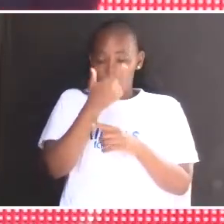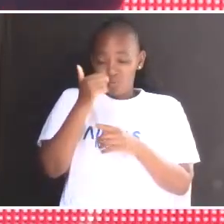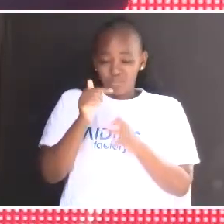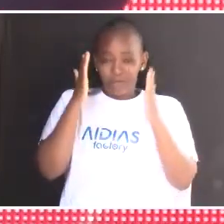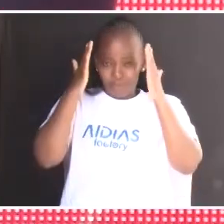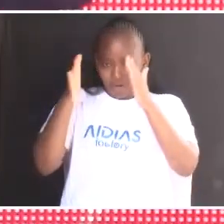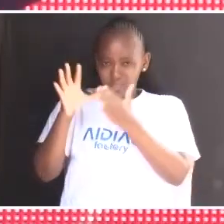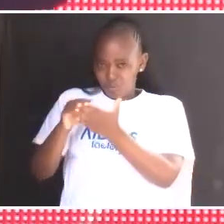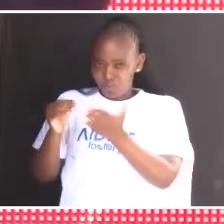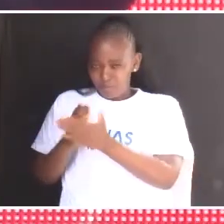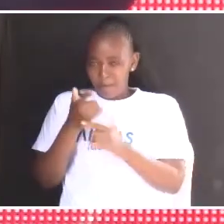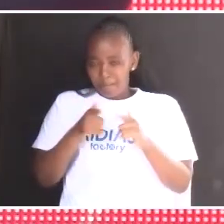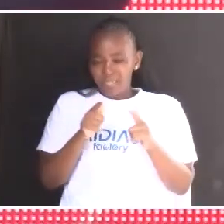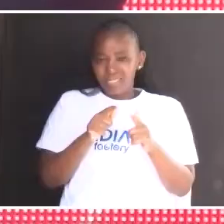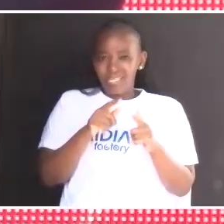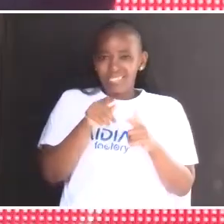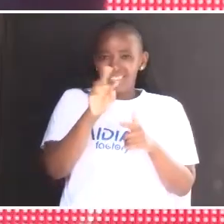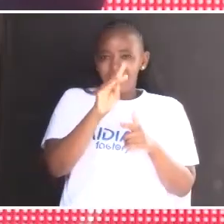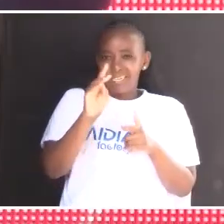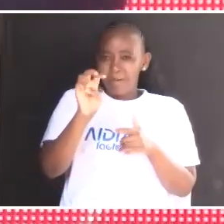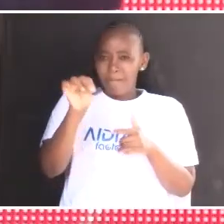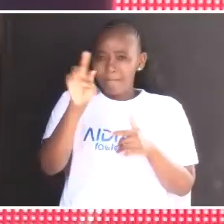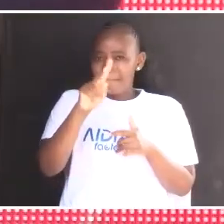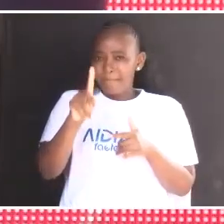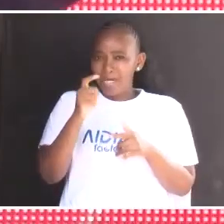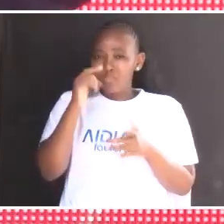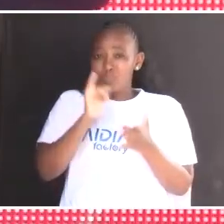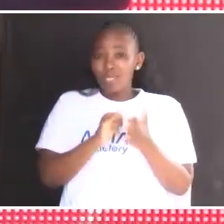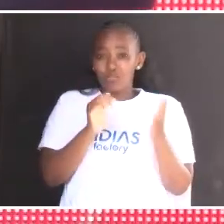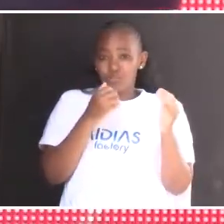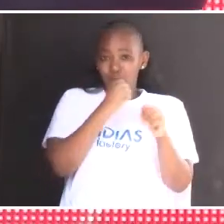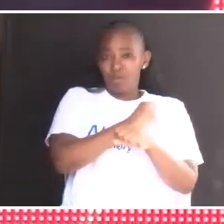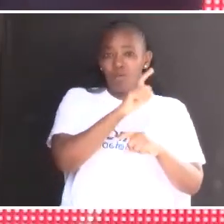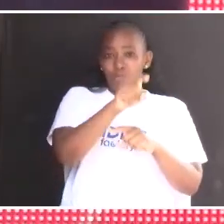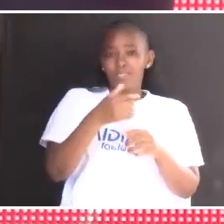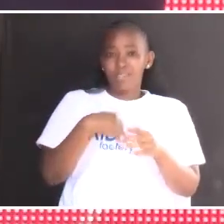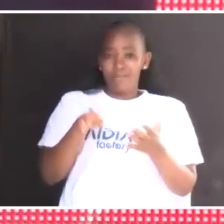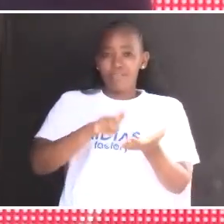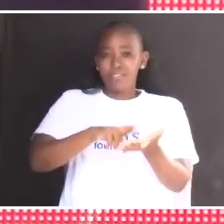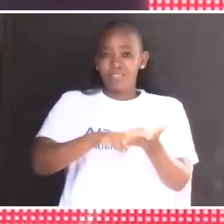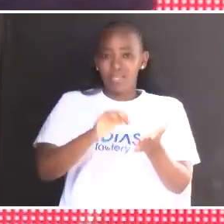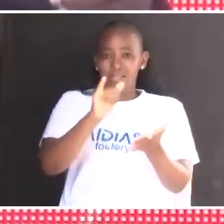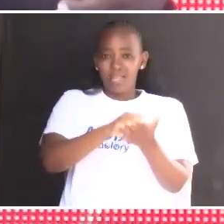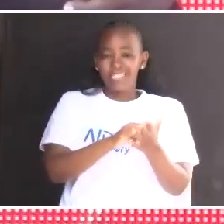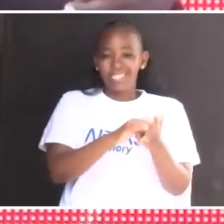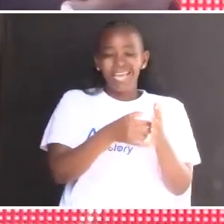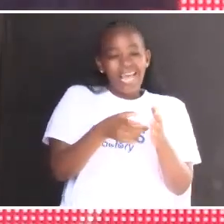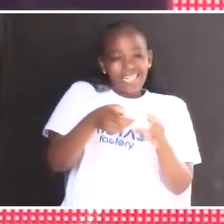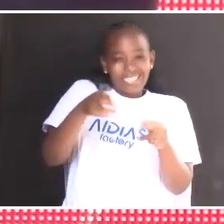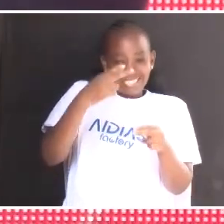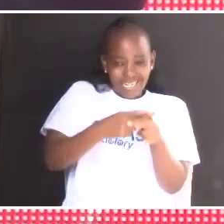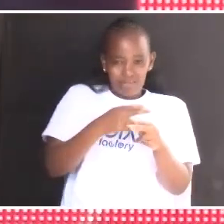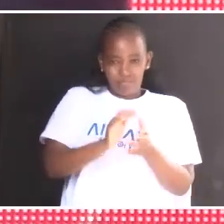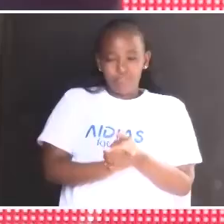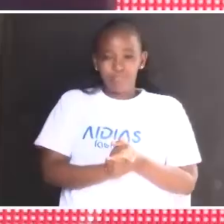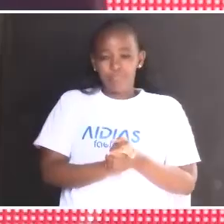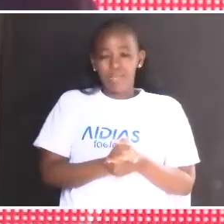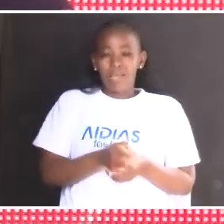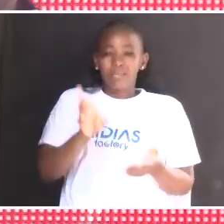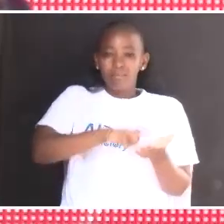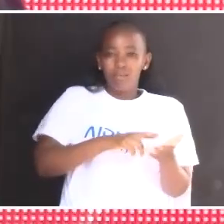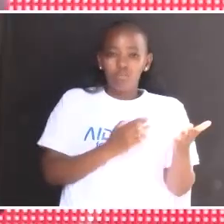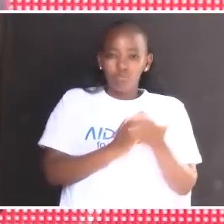for trademarks, for you to be protected, you must have registered that trademark. You register through